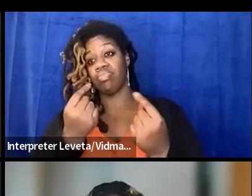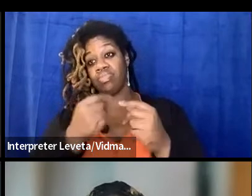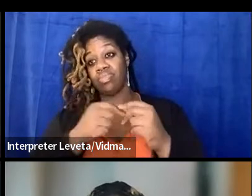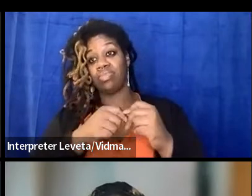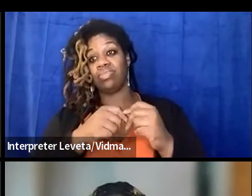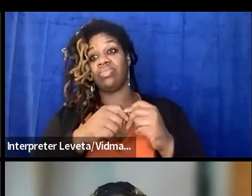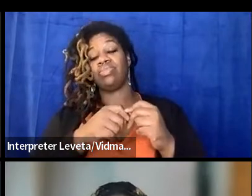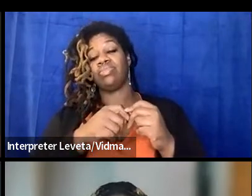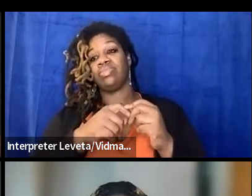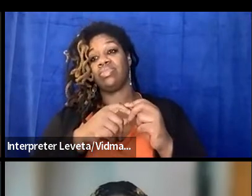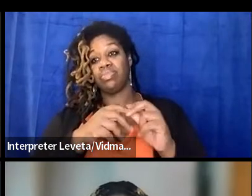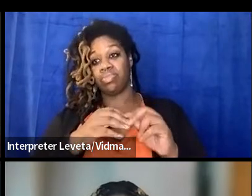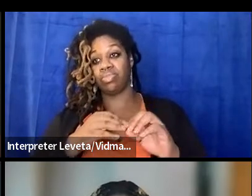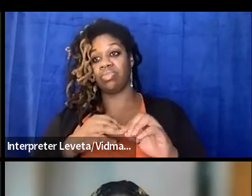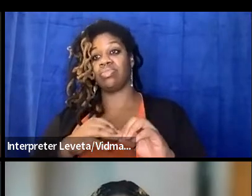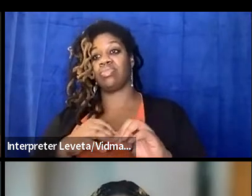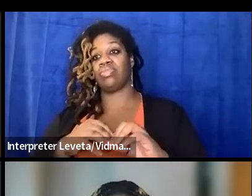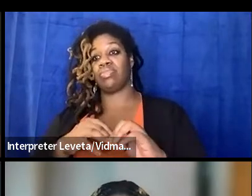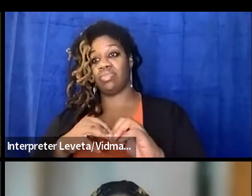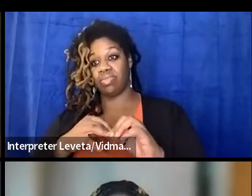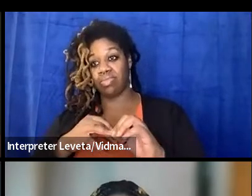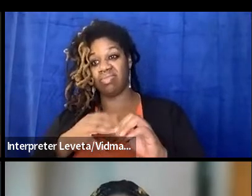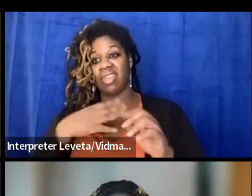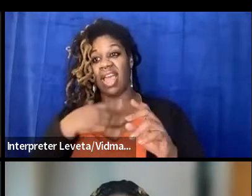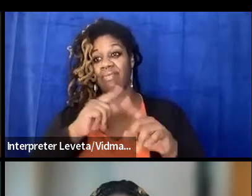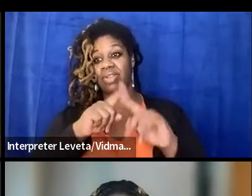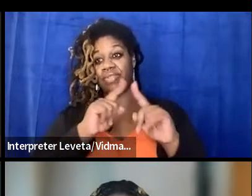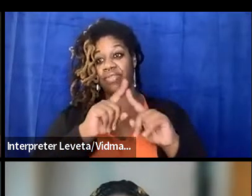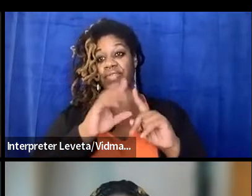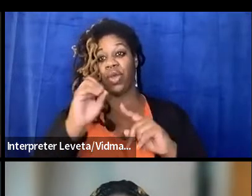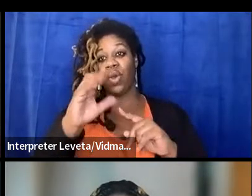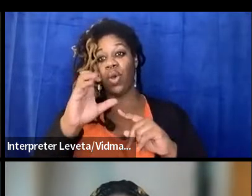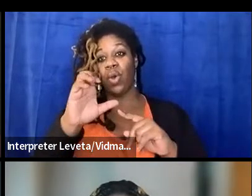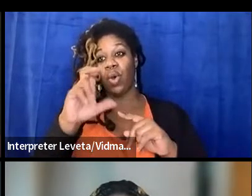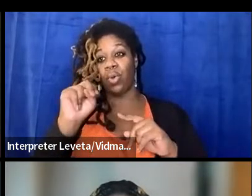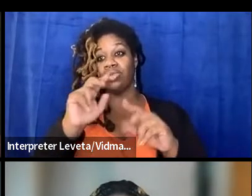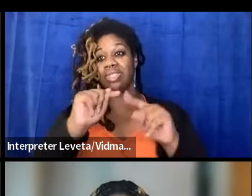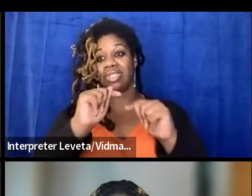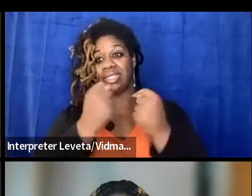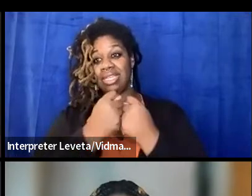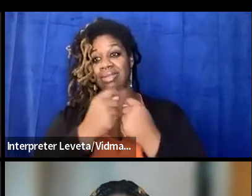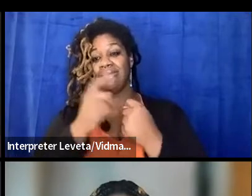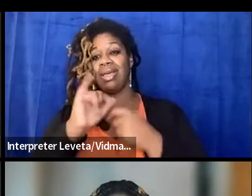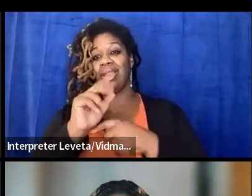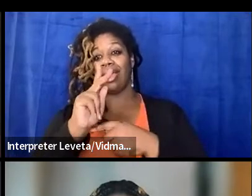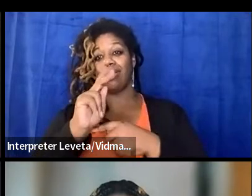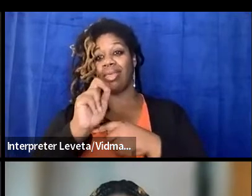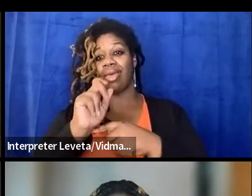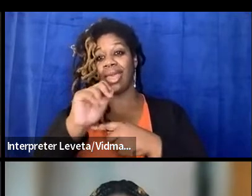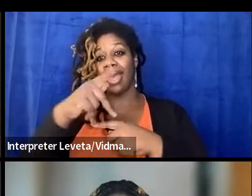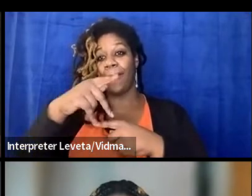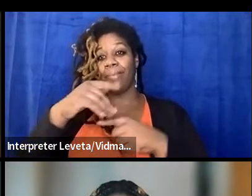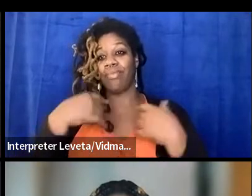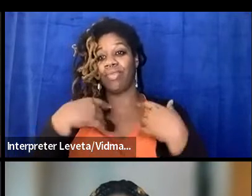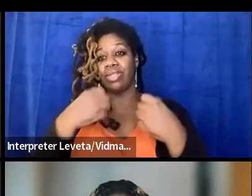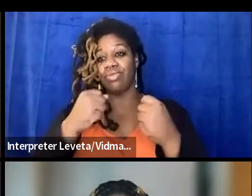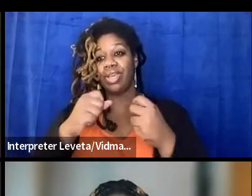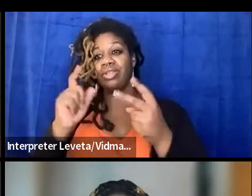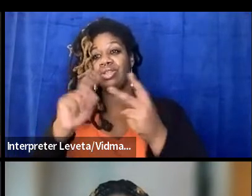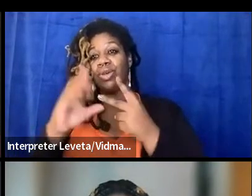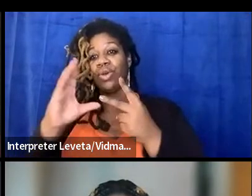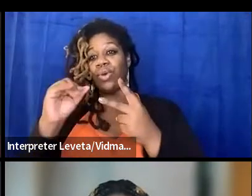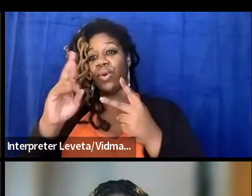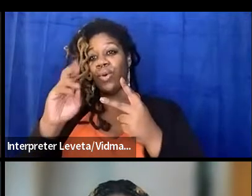going through the different ocean teams that I'm in. So I'm working with the kelp restoration, coral restoration, and also oceans